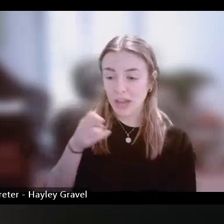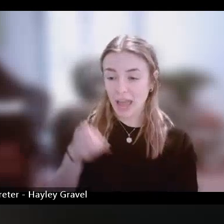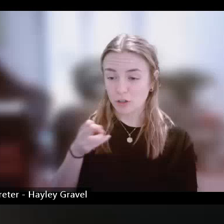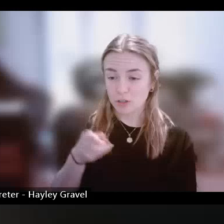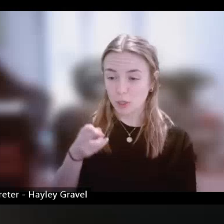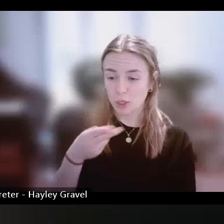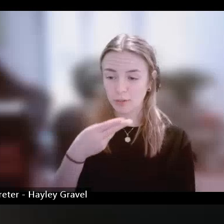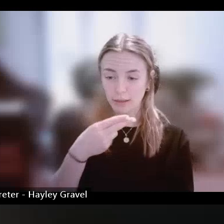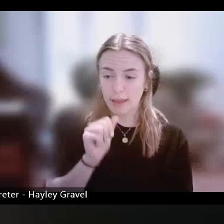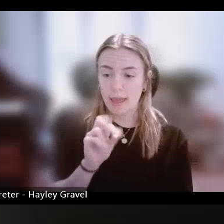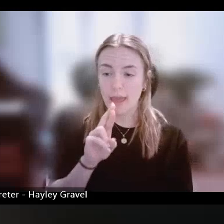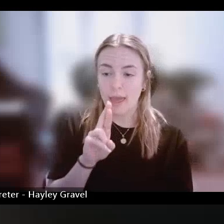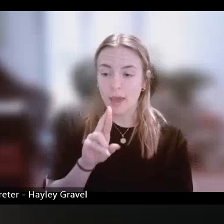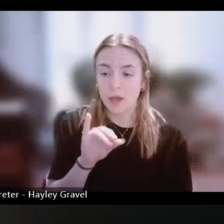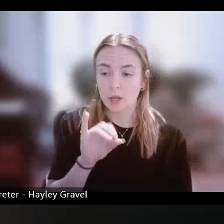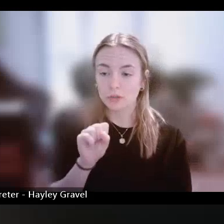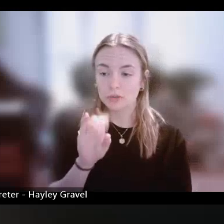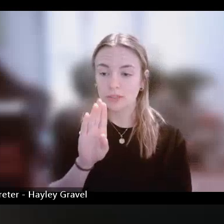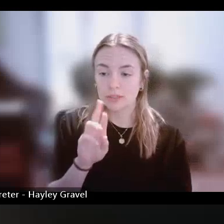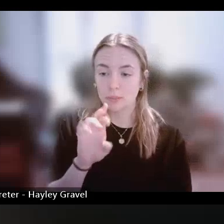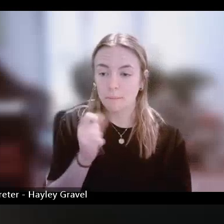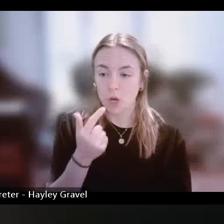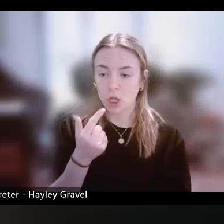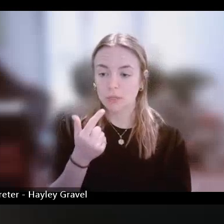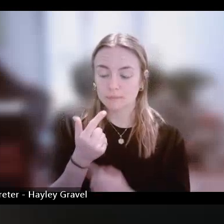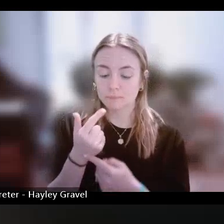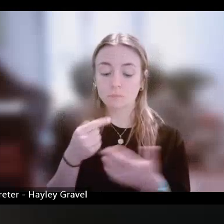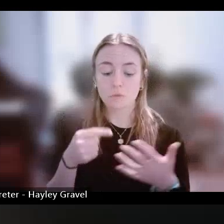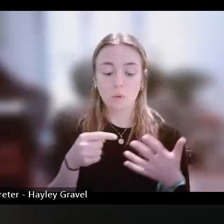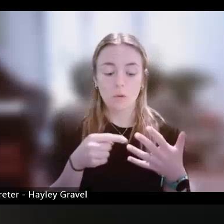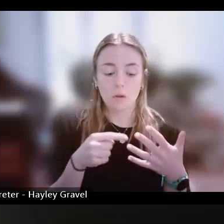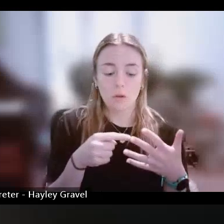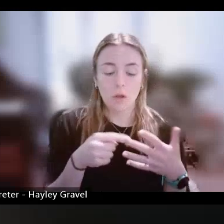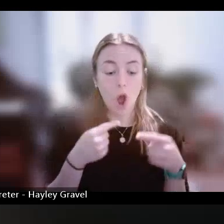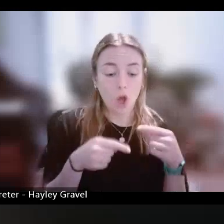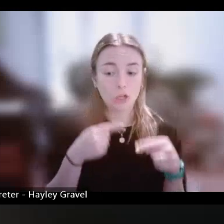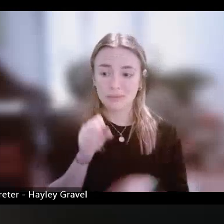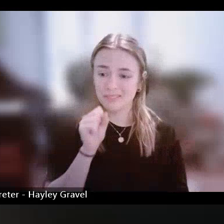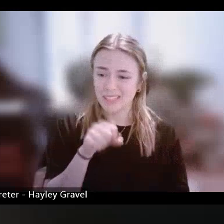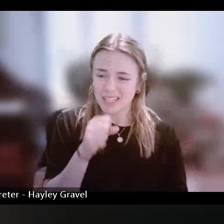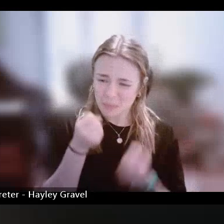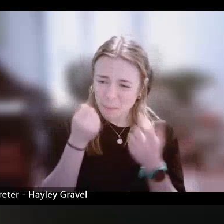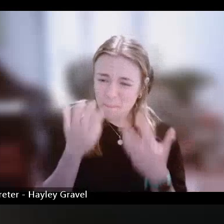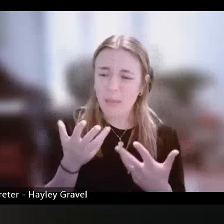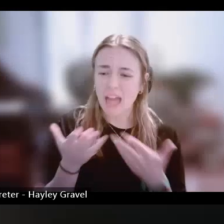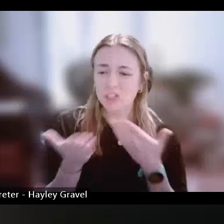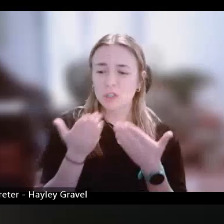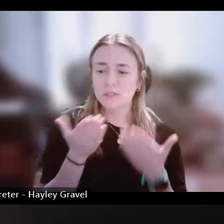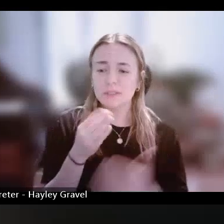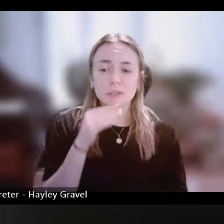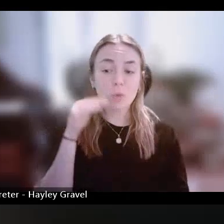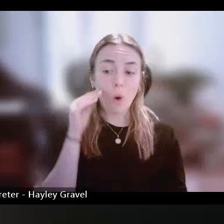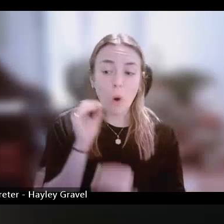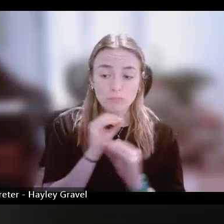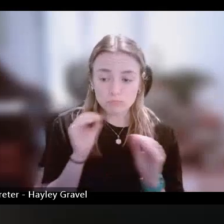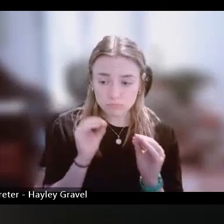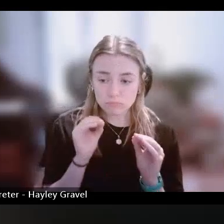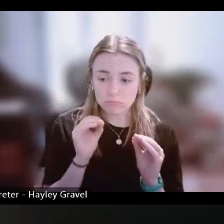be that we do have a lot of services for the homeless, and we do offer,